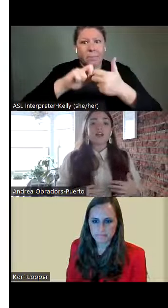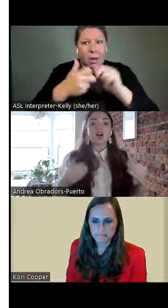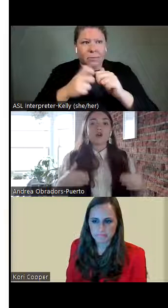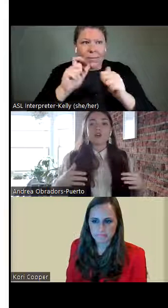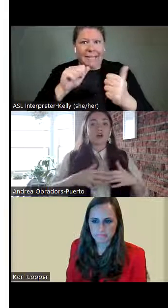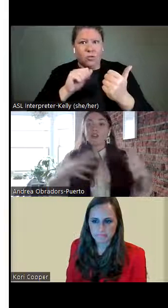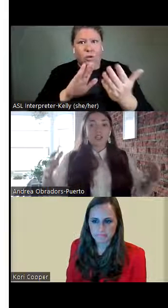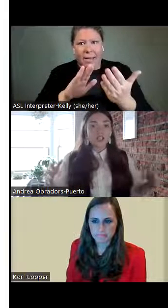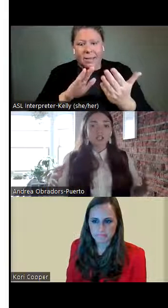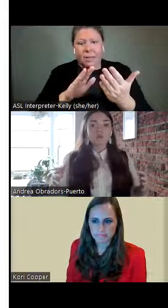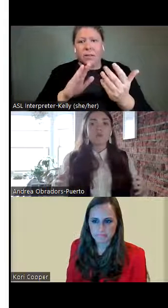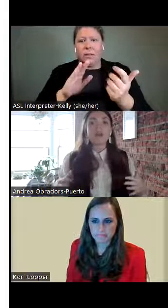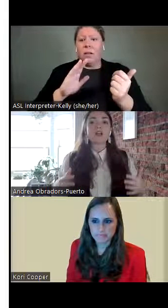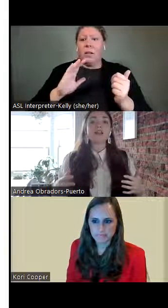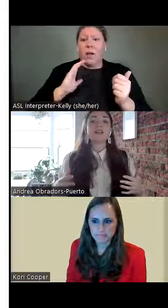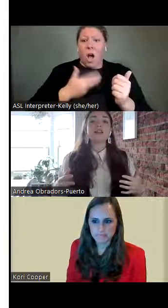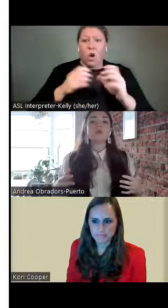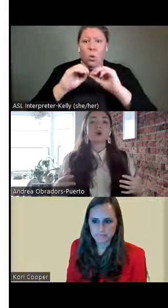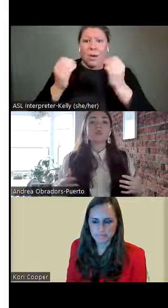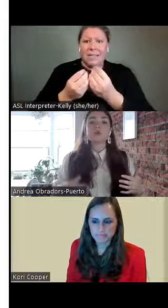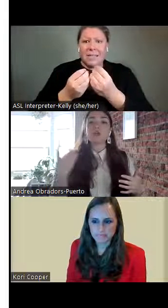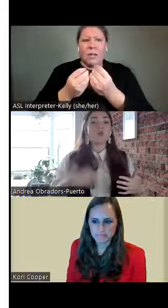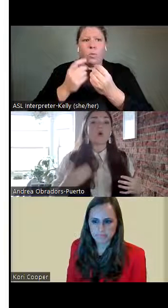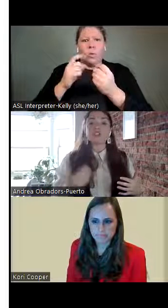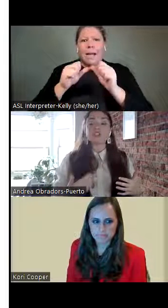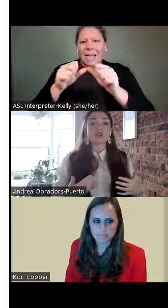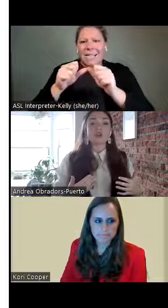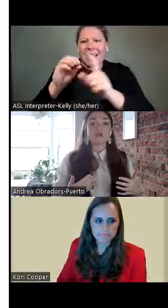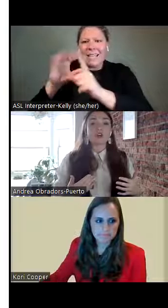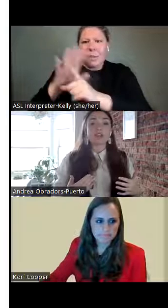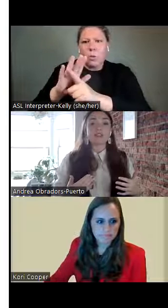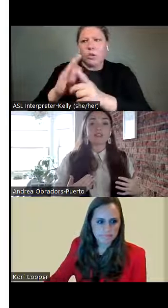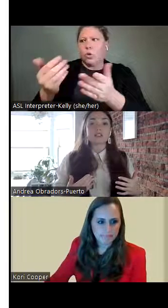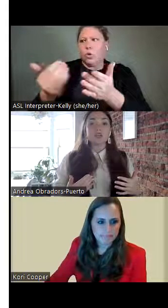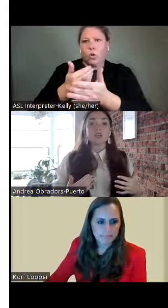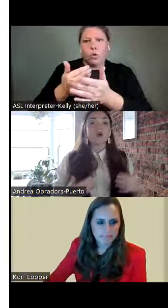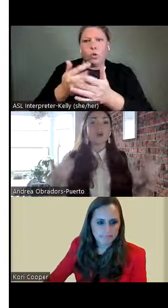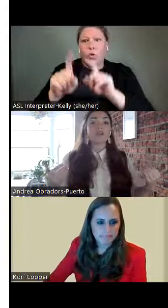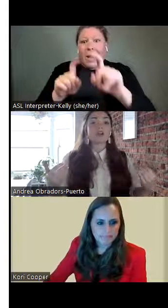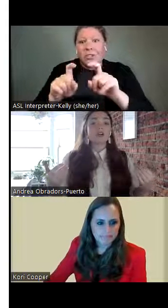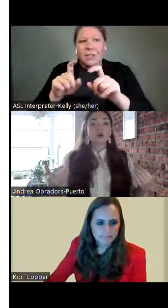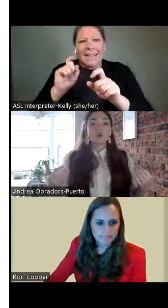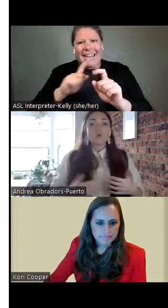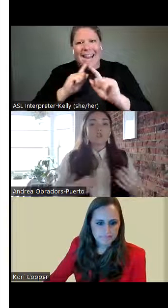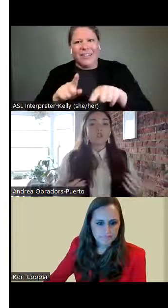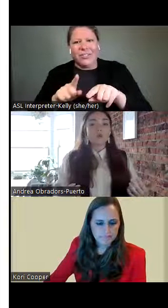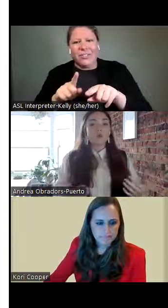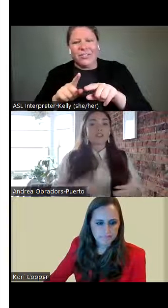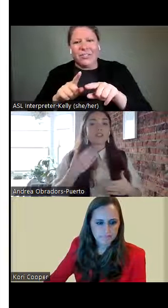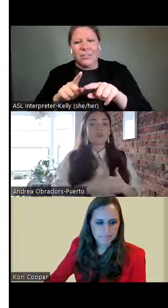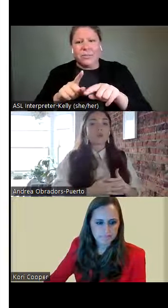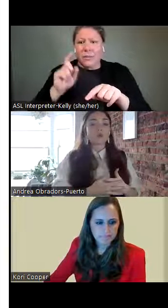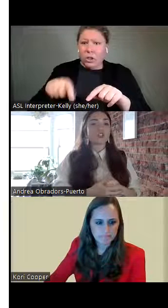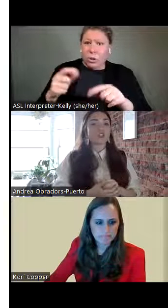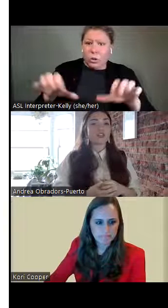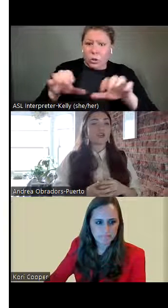is that our organizations will be constantly exposed to new questions looking for answers. However, what we should do is to